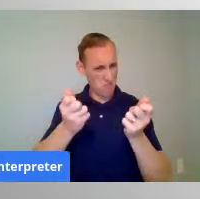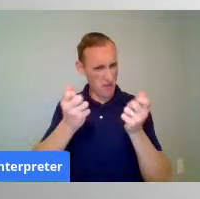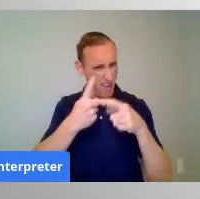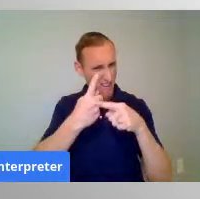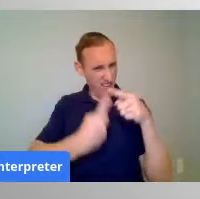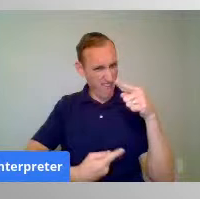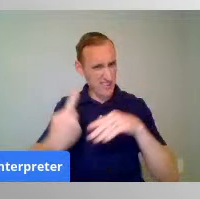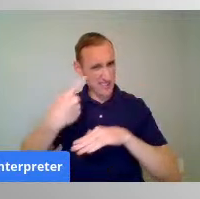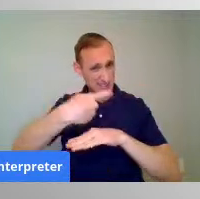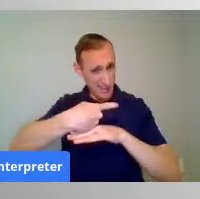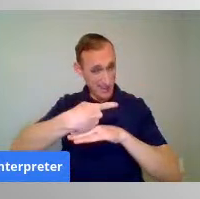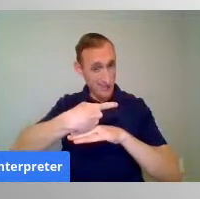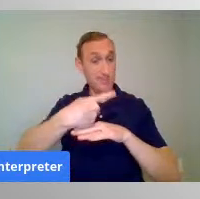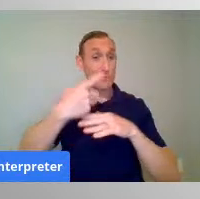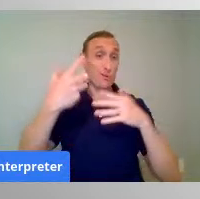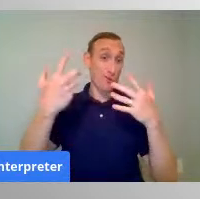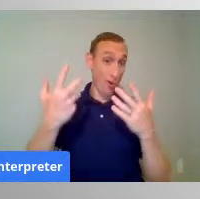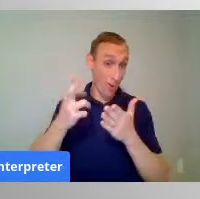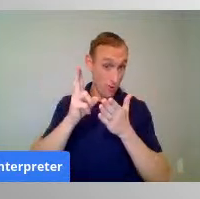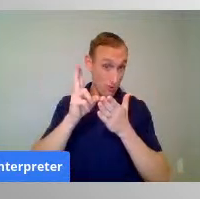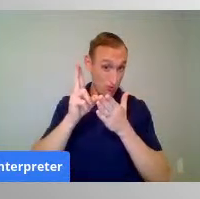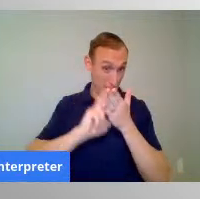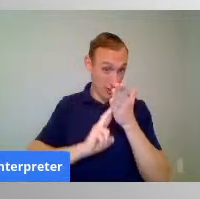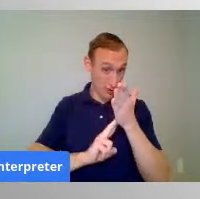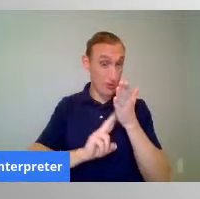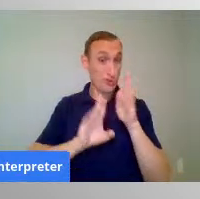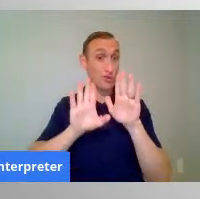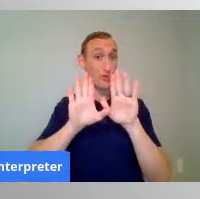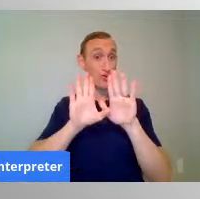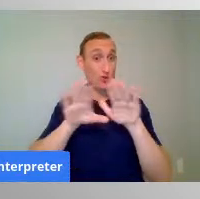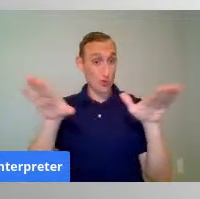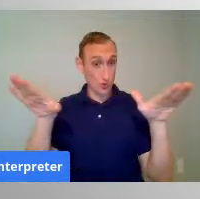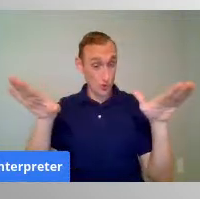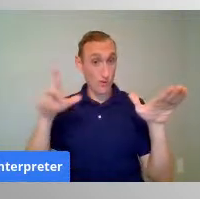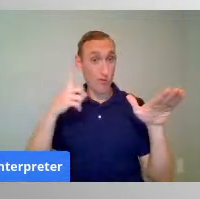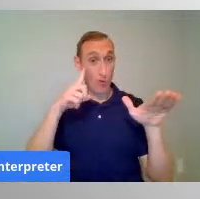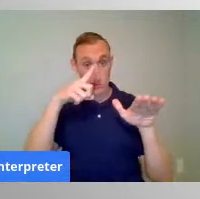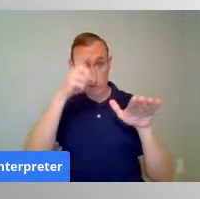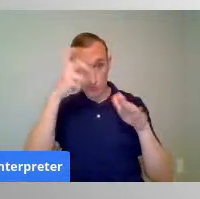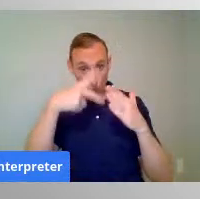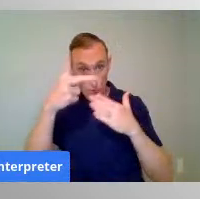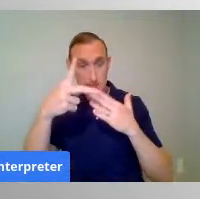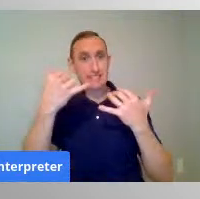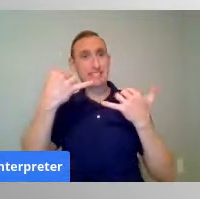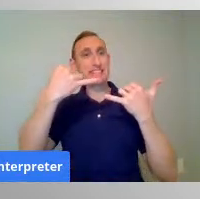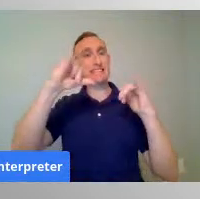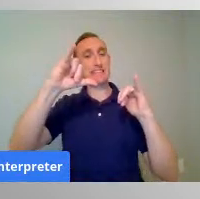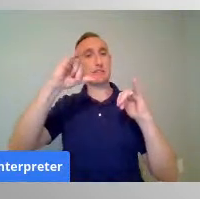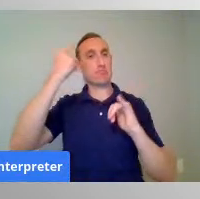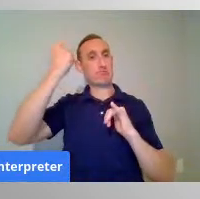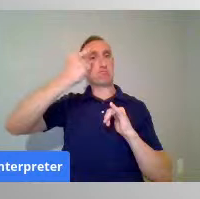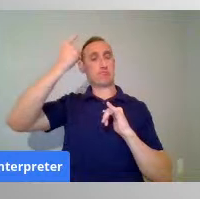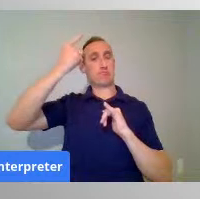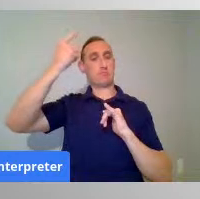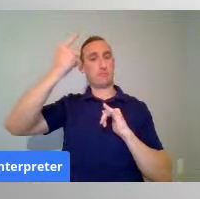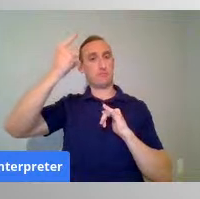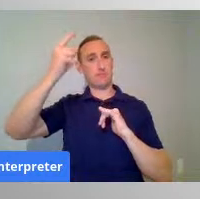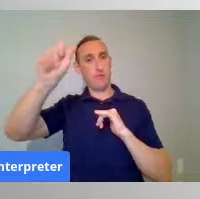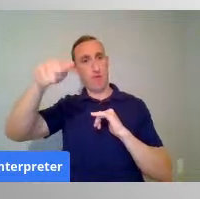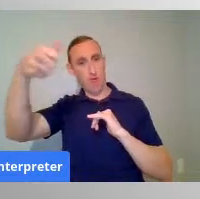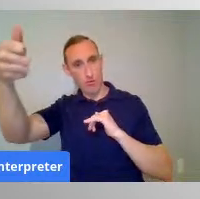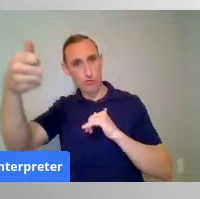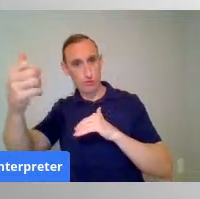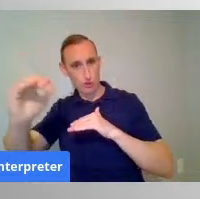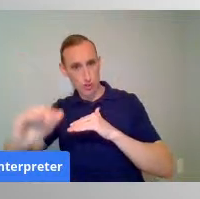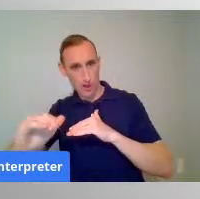your children for these summer programs, you still have to think about alternative childcare. And many of them do come at a